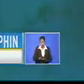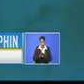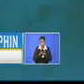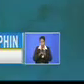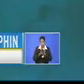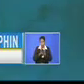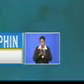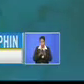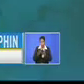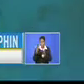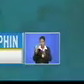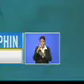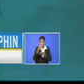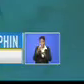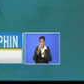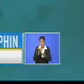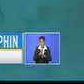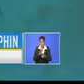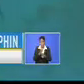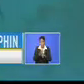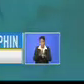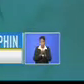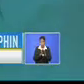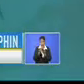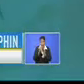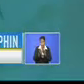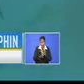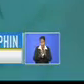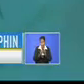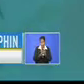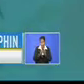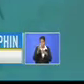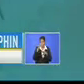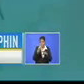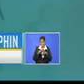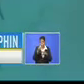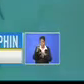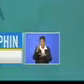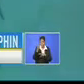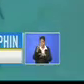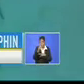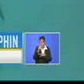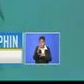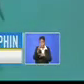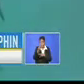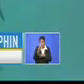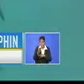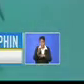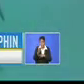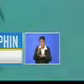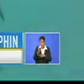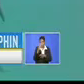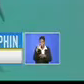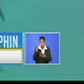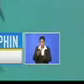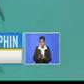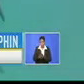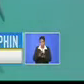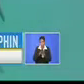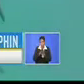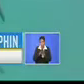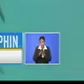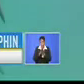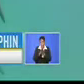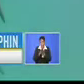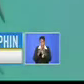year, August. Named M&M for Morden Miracle, the rare spotted male dolphin was rehabilitated at Atlantis's